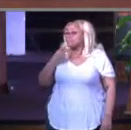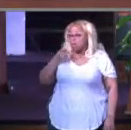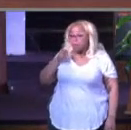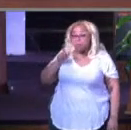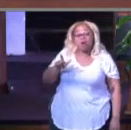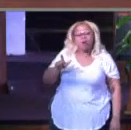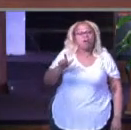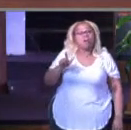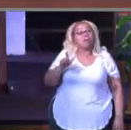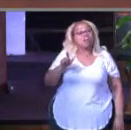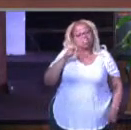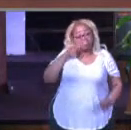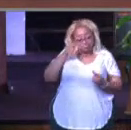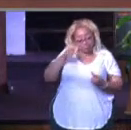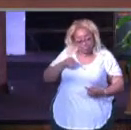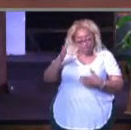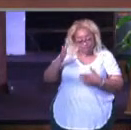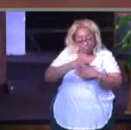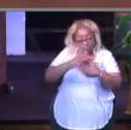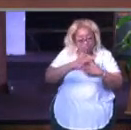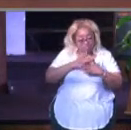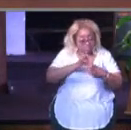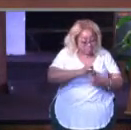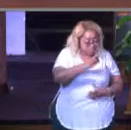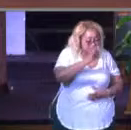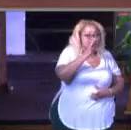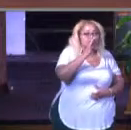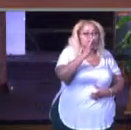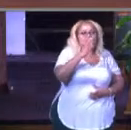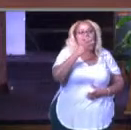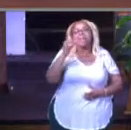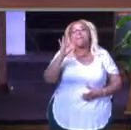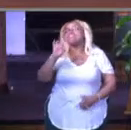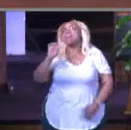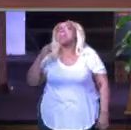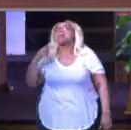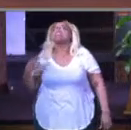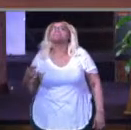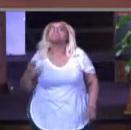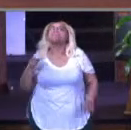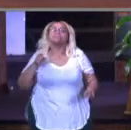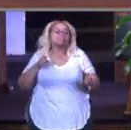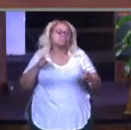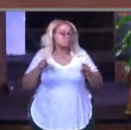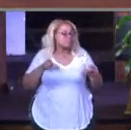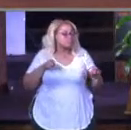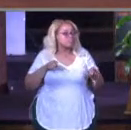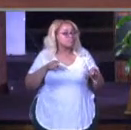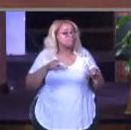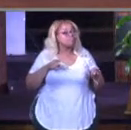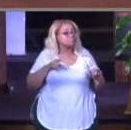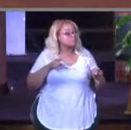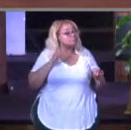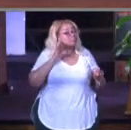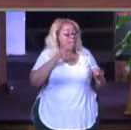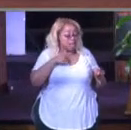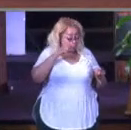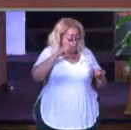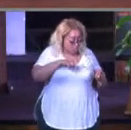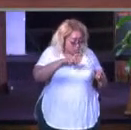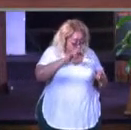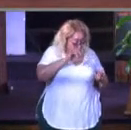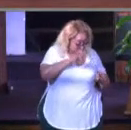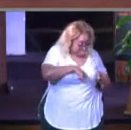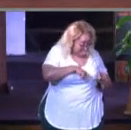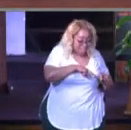Paul says that the struggle is between our spirit and our flesh. You know, the thing that I'm supposed to